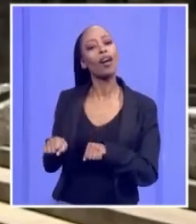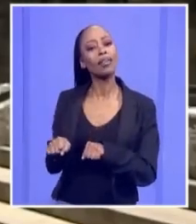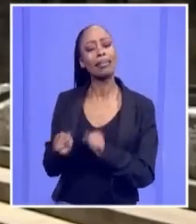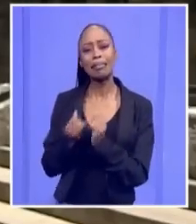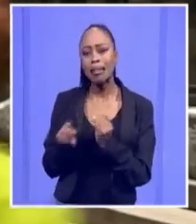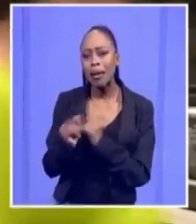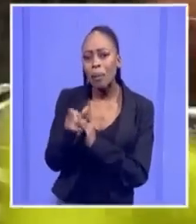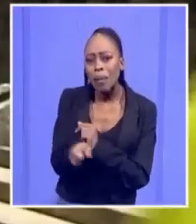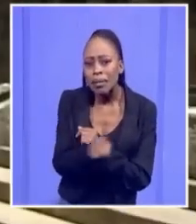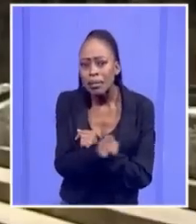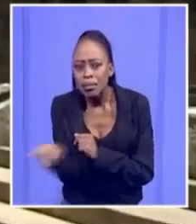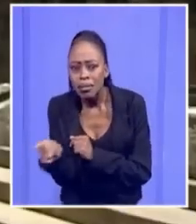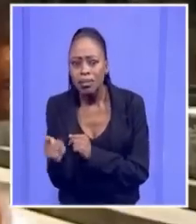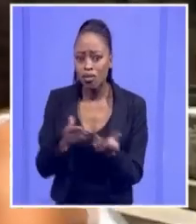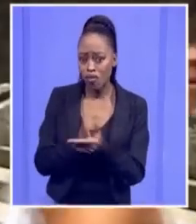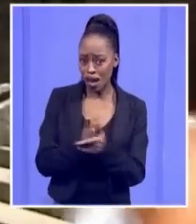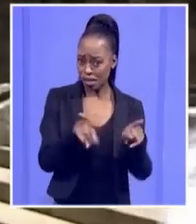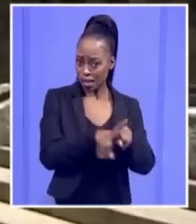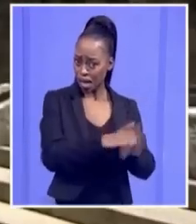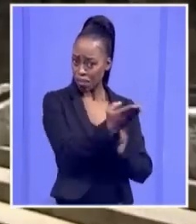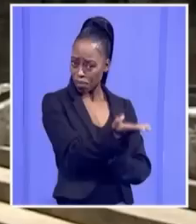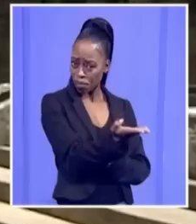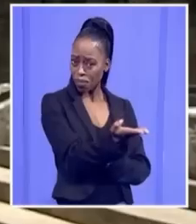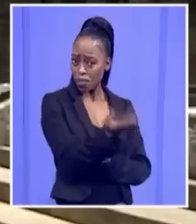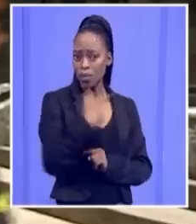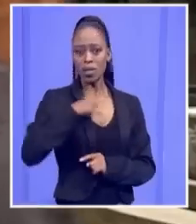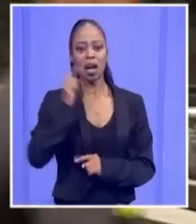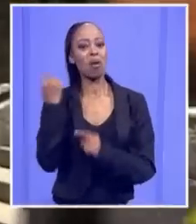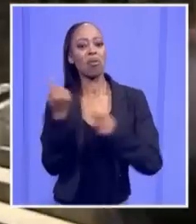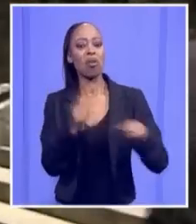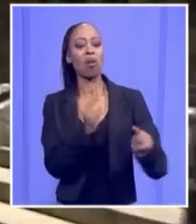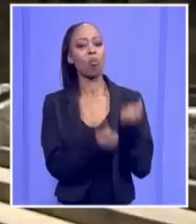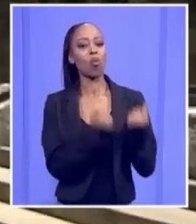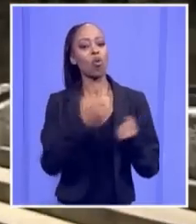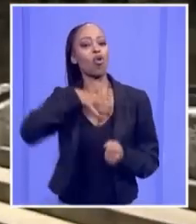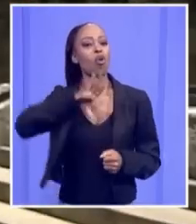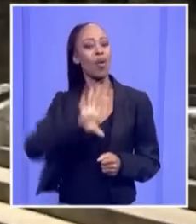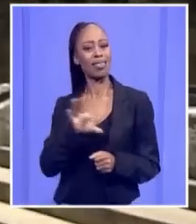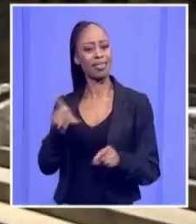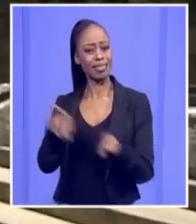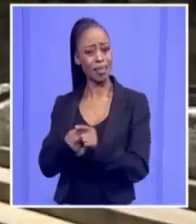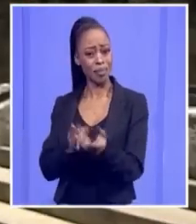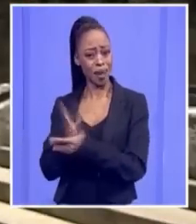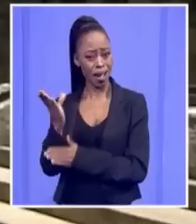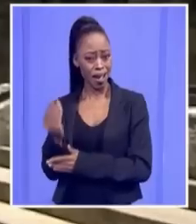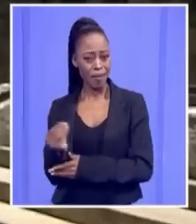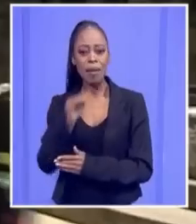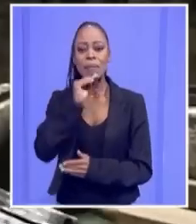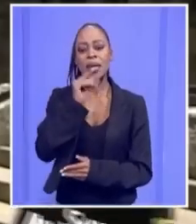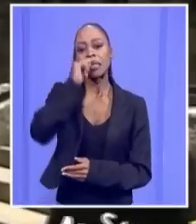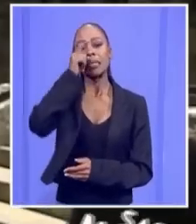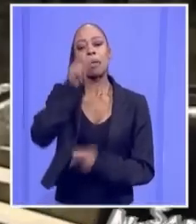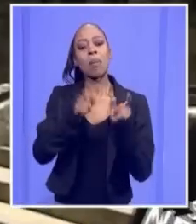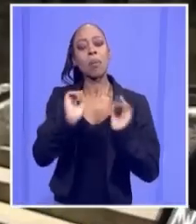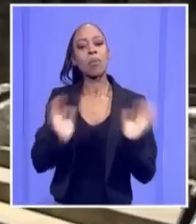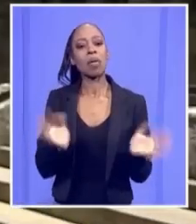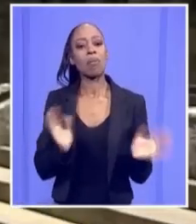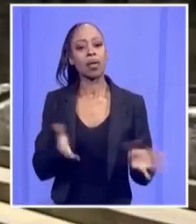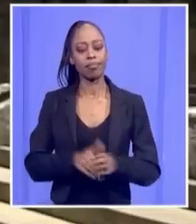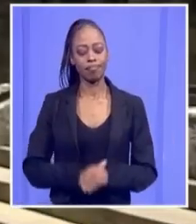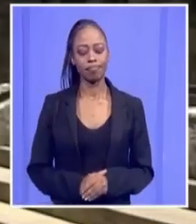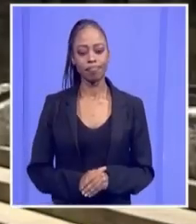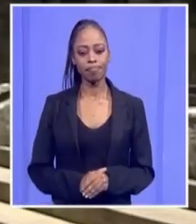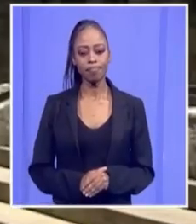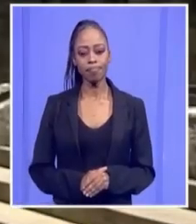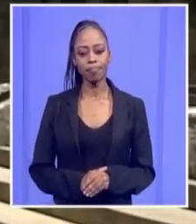street can never have this right of saying, I don't want to come to court and get away with it. This is justice for the elite. Well, the full bench is